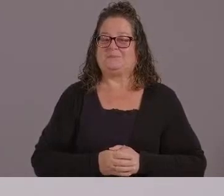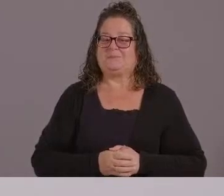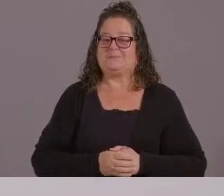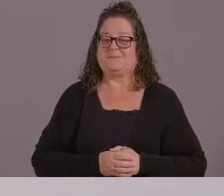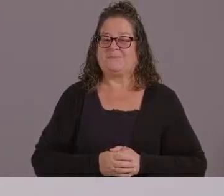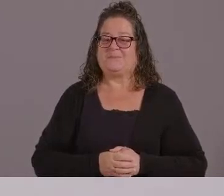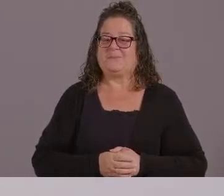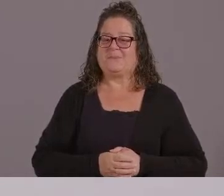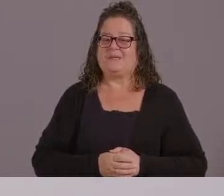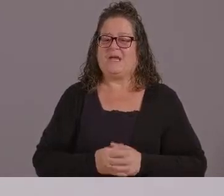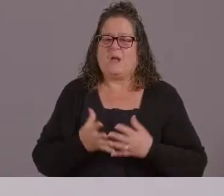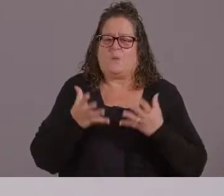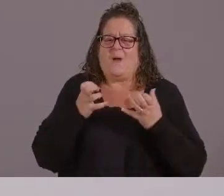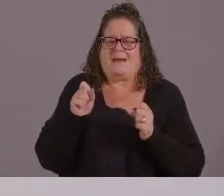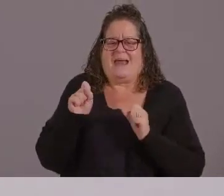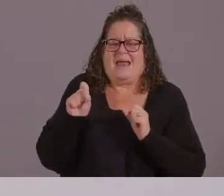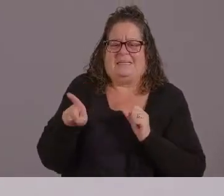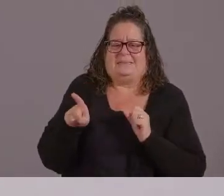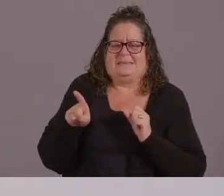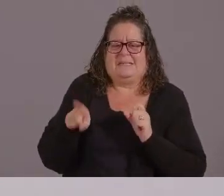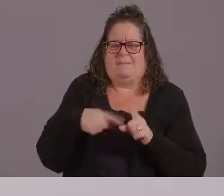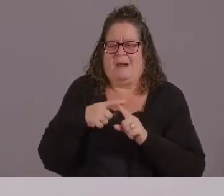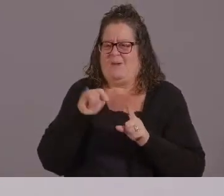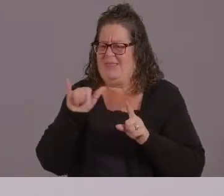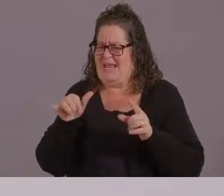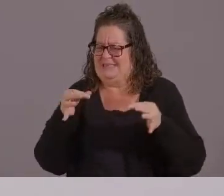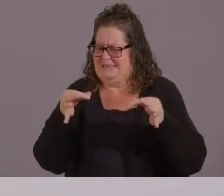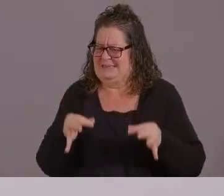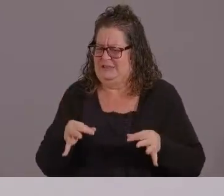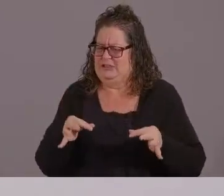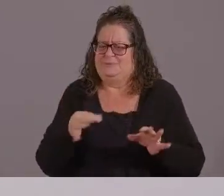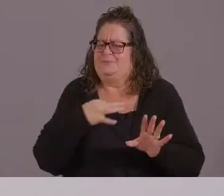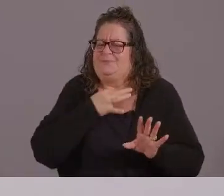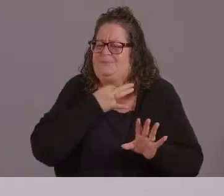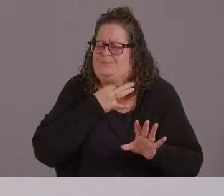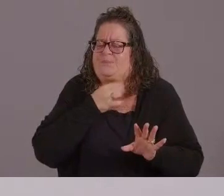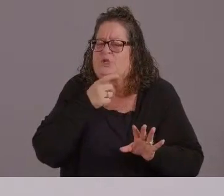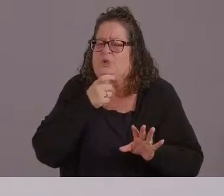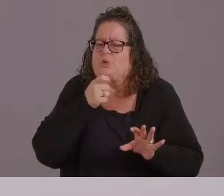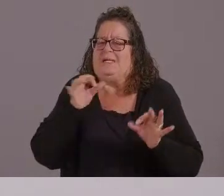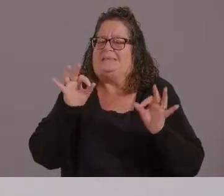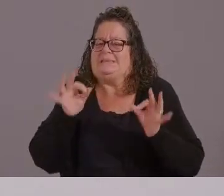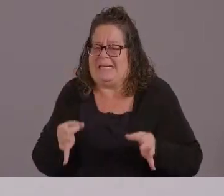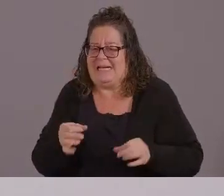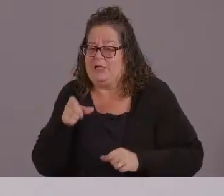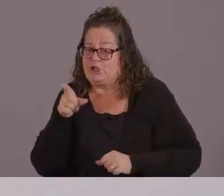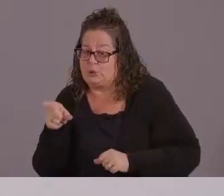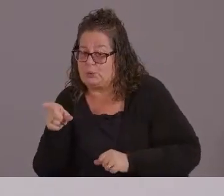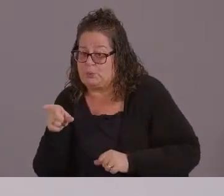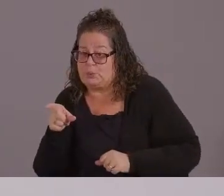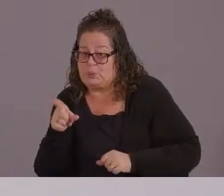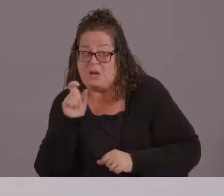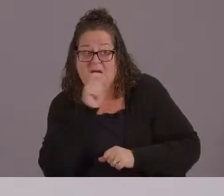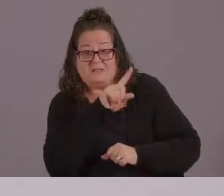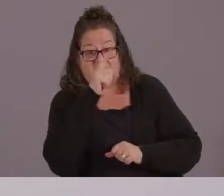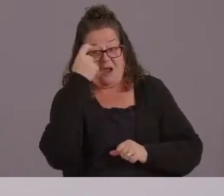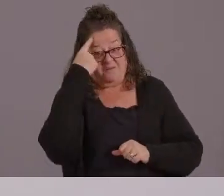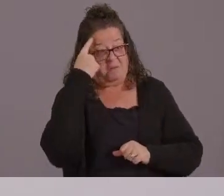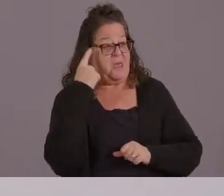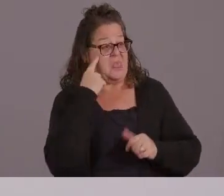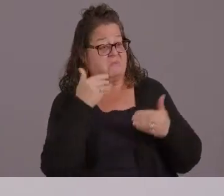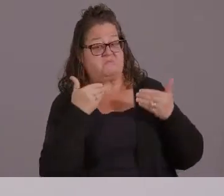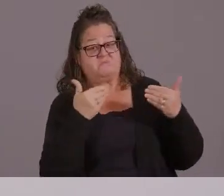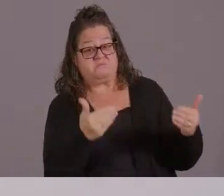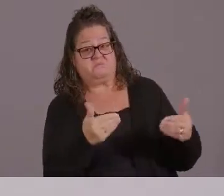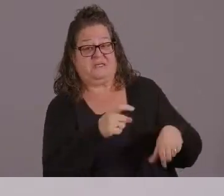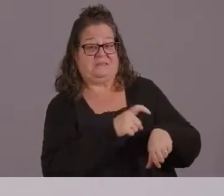but I want to ask, I guess who ultimately makes it? Do you go to the governor and you say, hey, I think it's time? Or does he come to you and say,